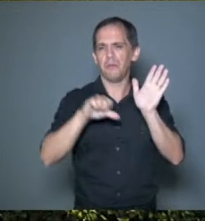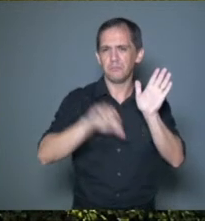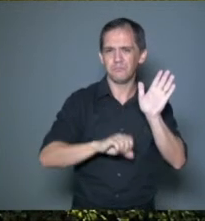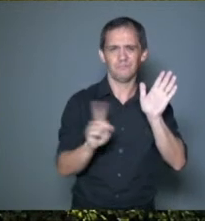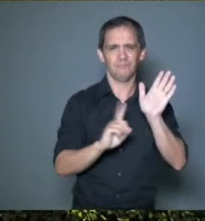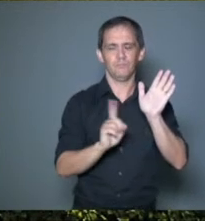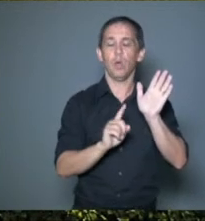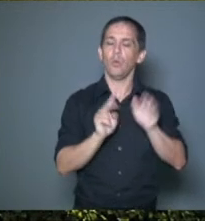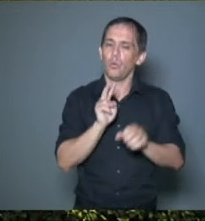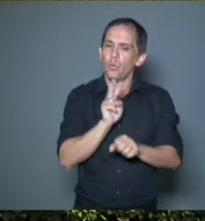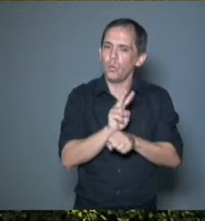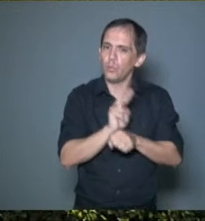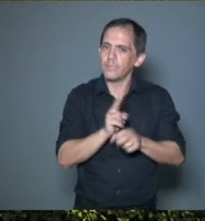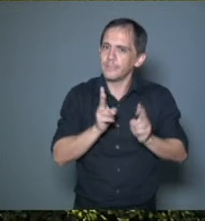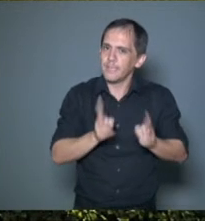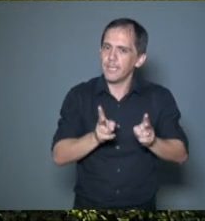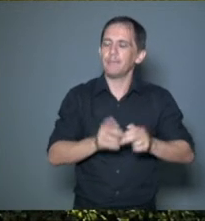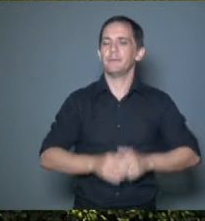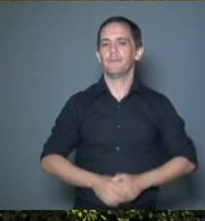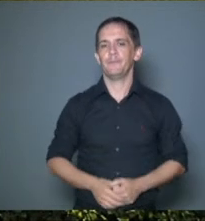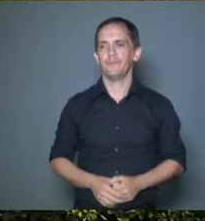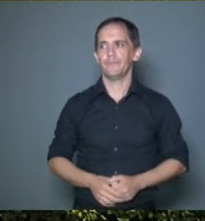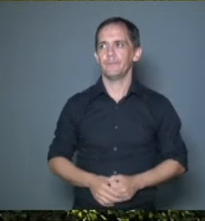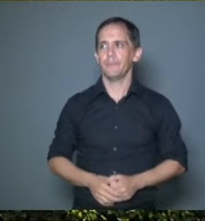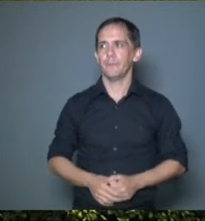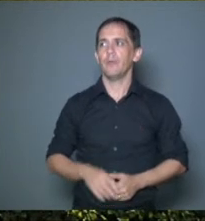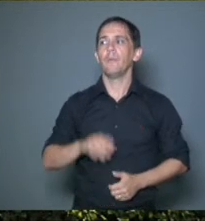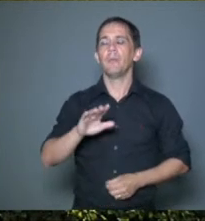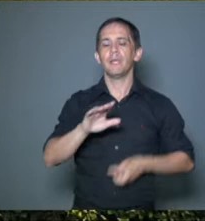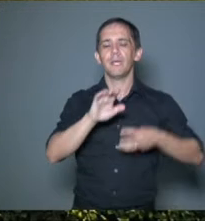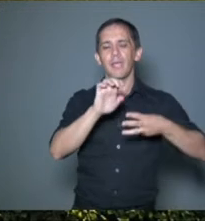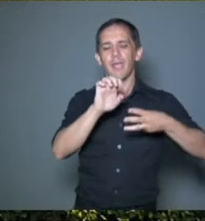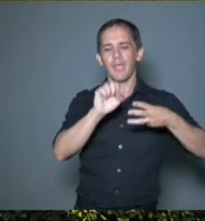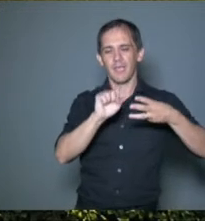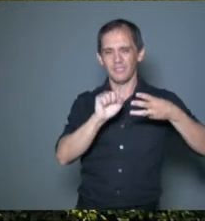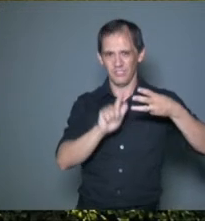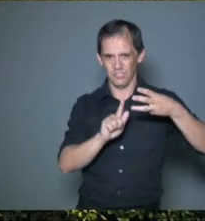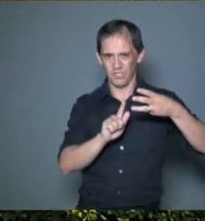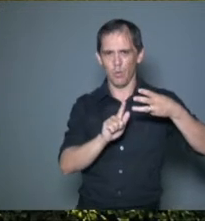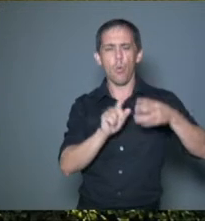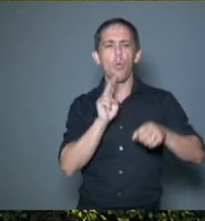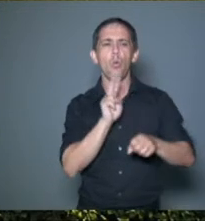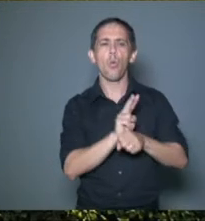with the image and reputation of companies. How is our ESG governance?